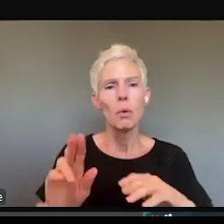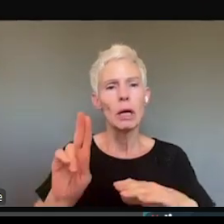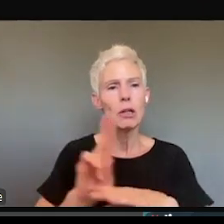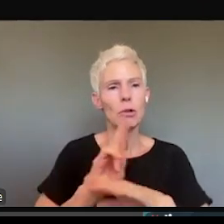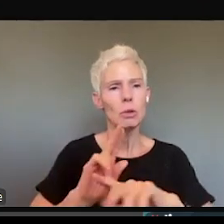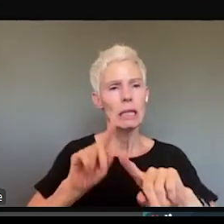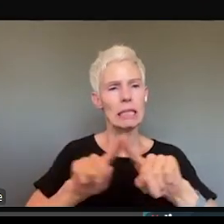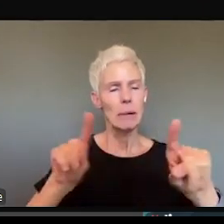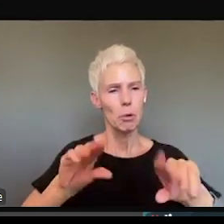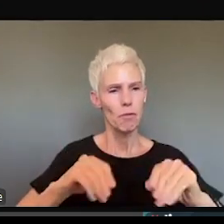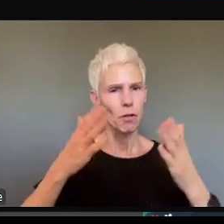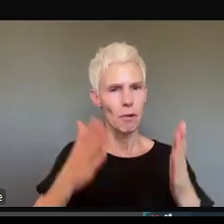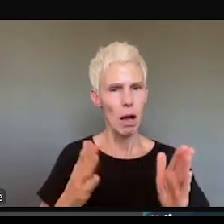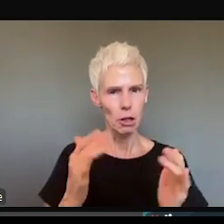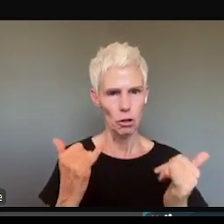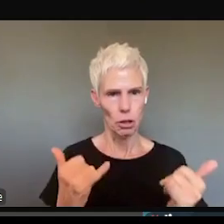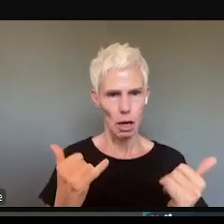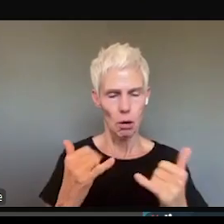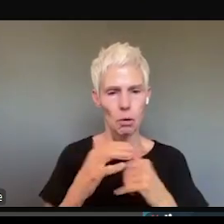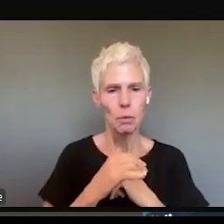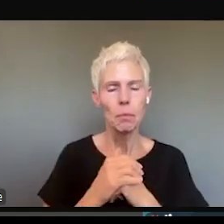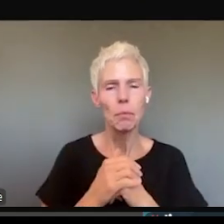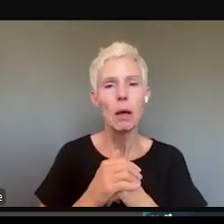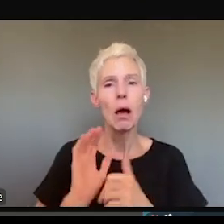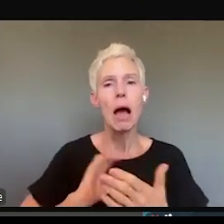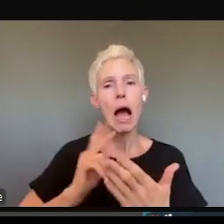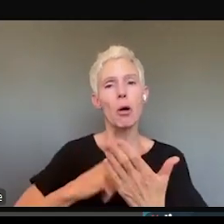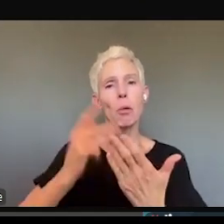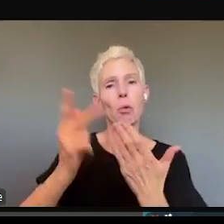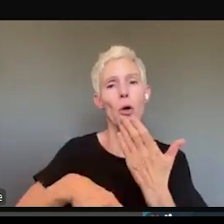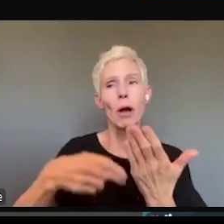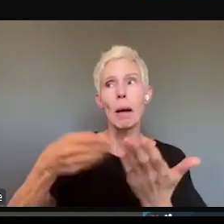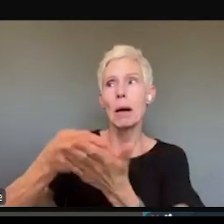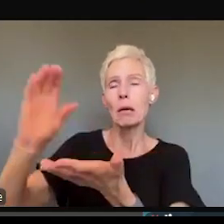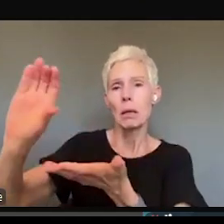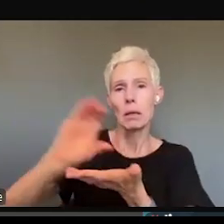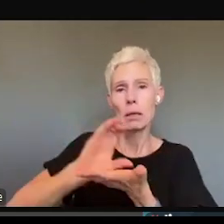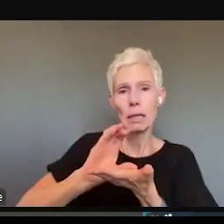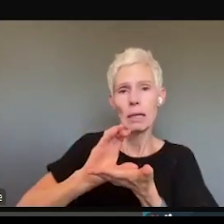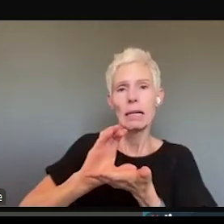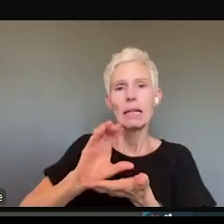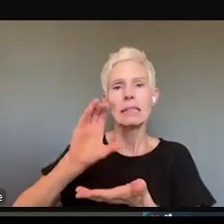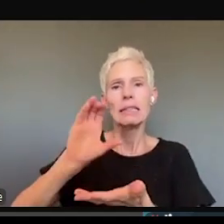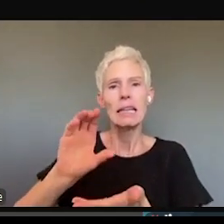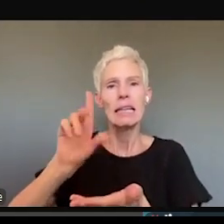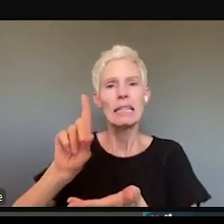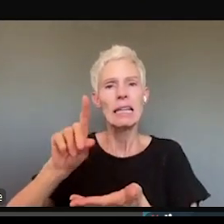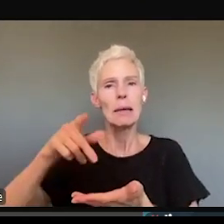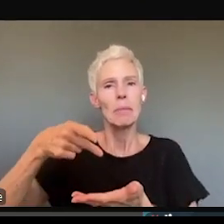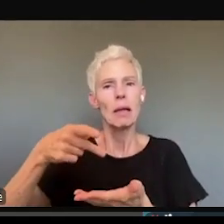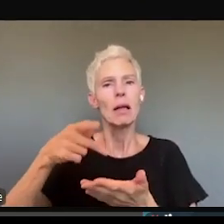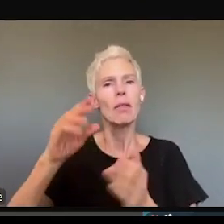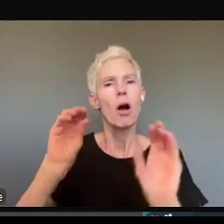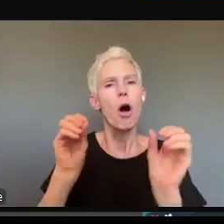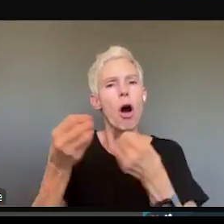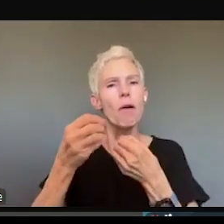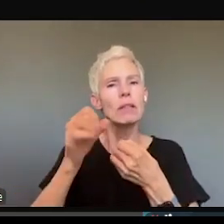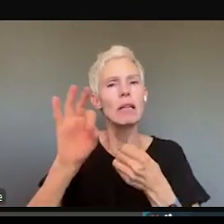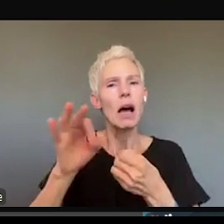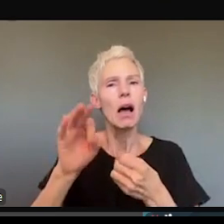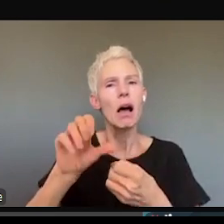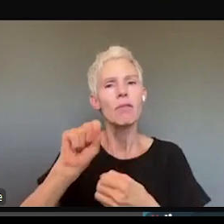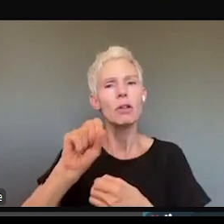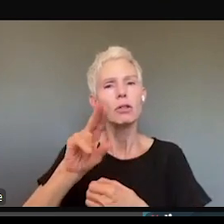CU Anschutz. Our program is funded by CDPHE and Office of Suicide Prevention, and